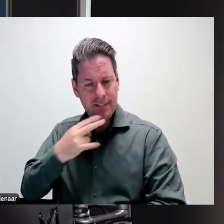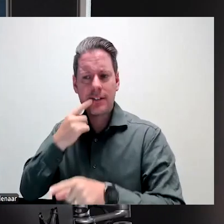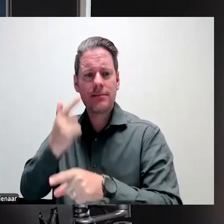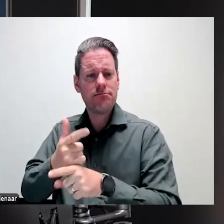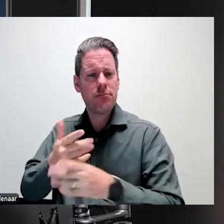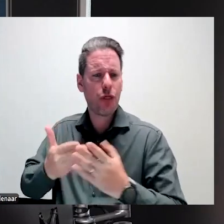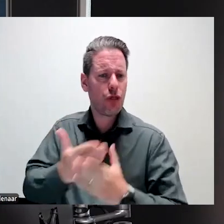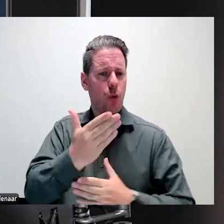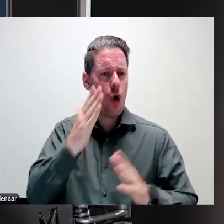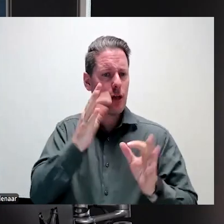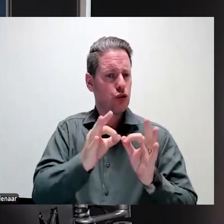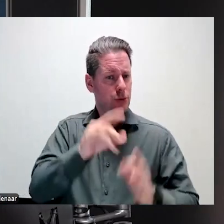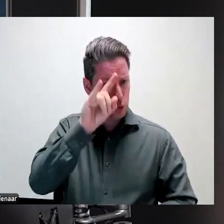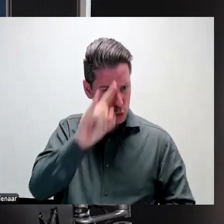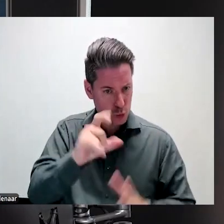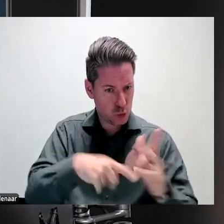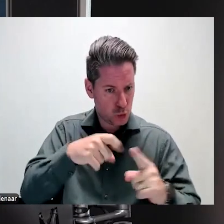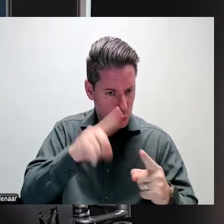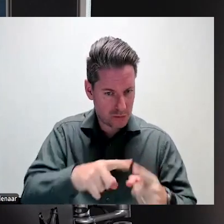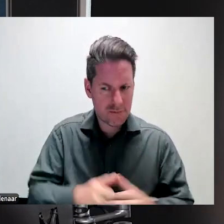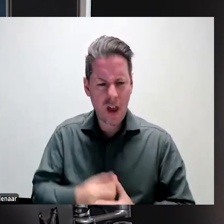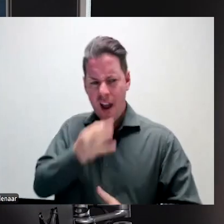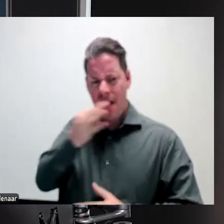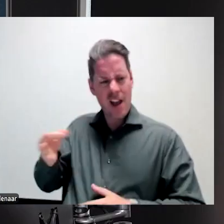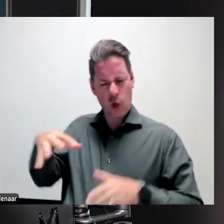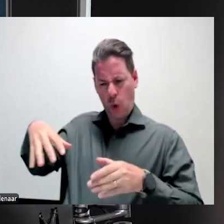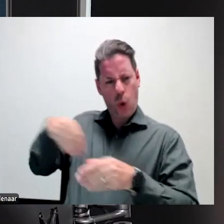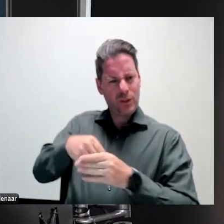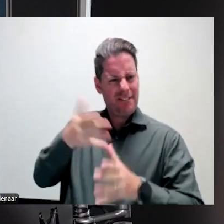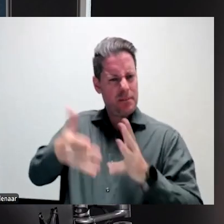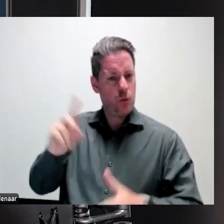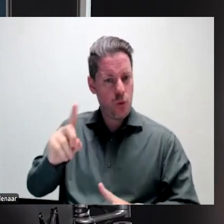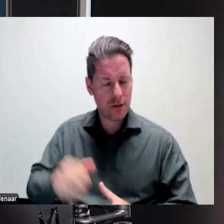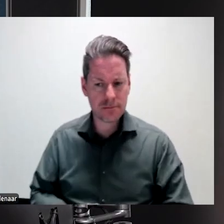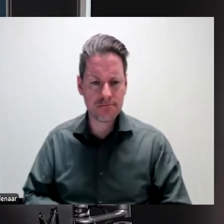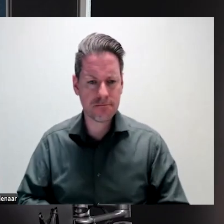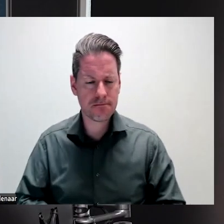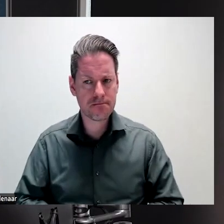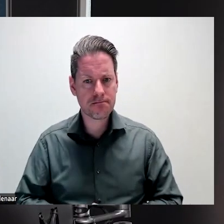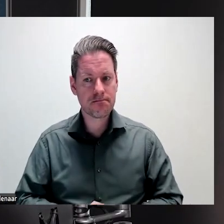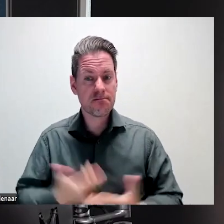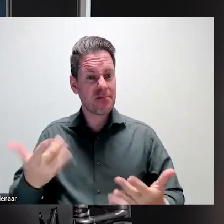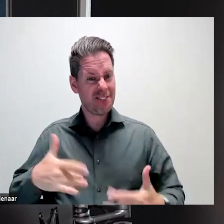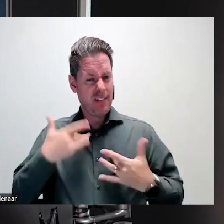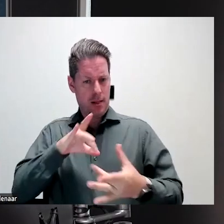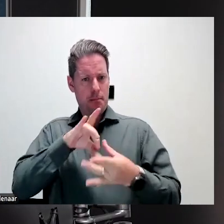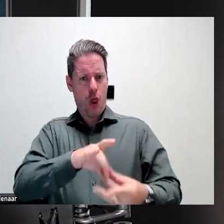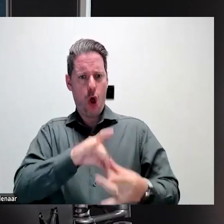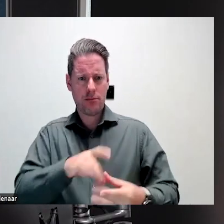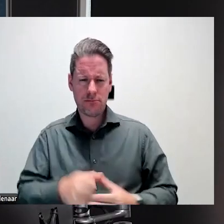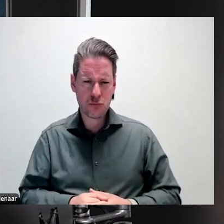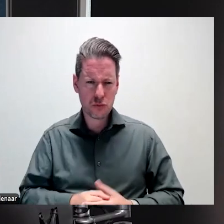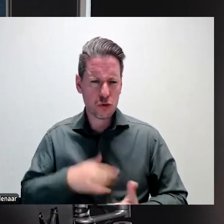Brett what inclusivity means to him. Being able to belong. We have a vibrant community.